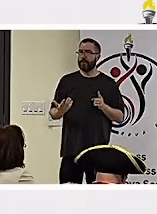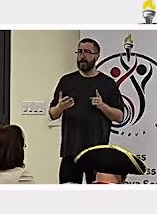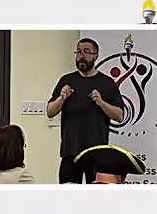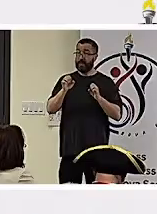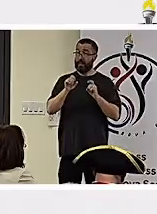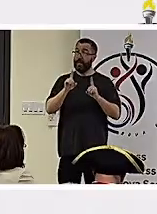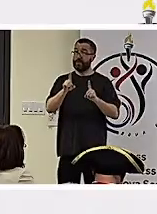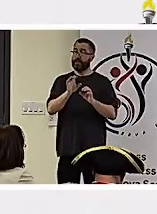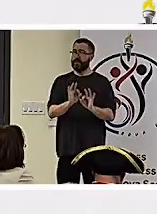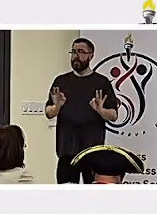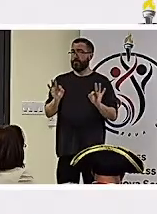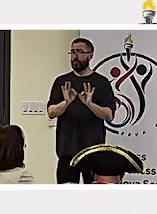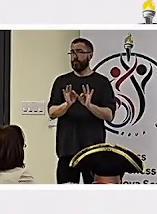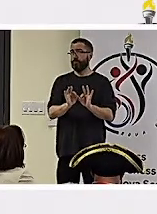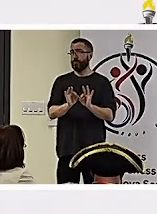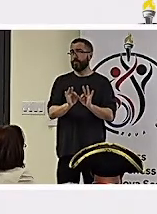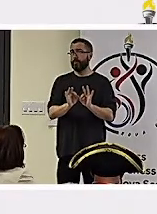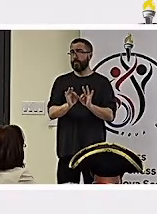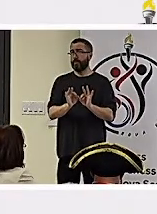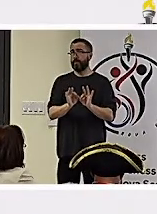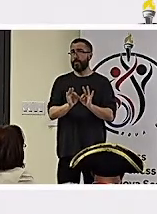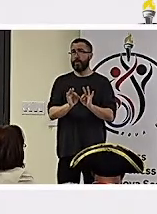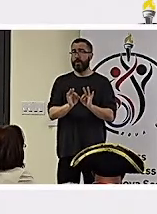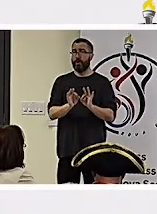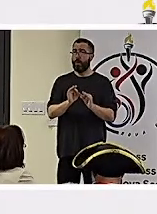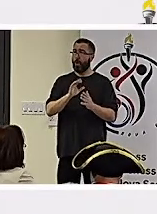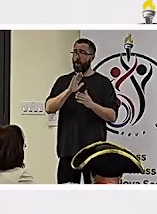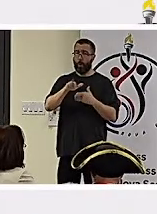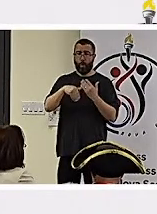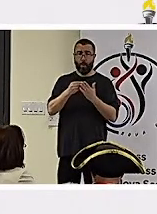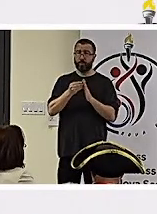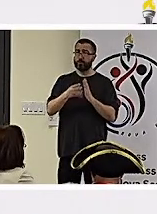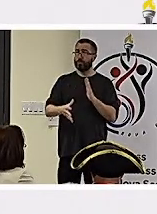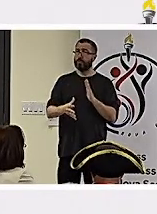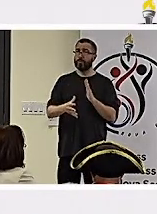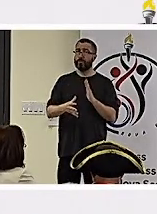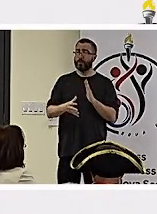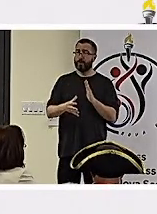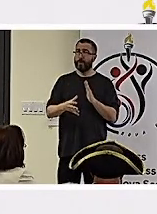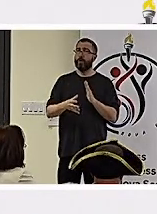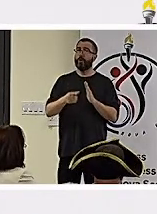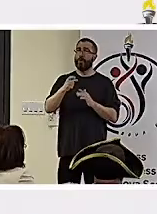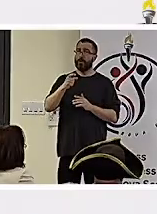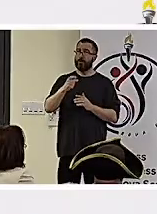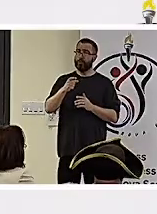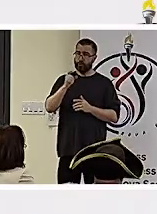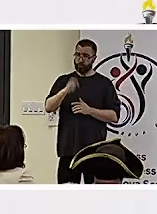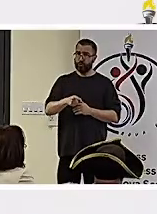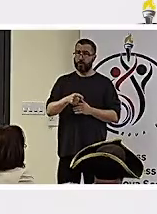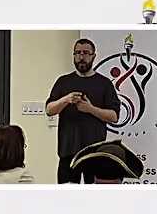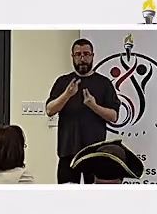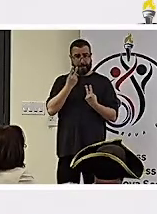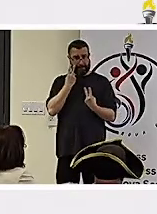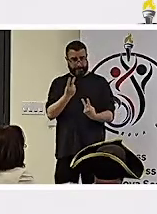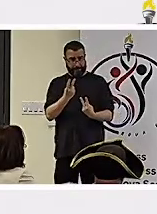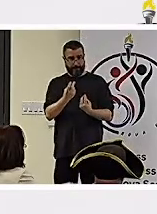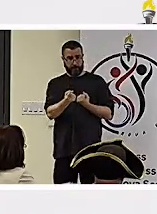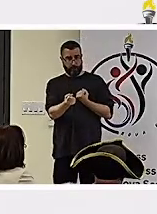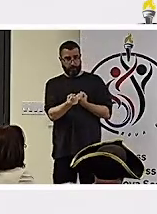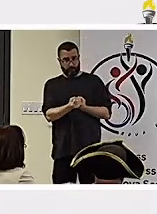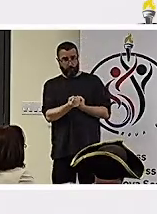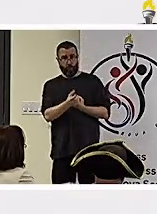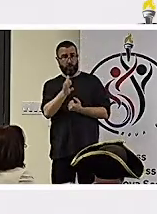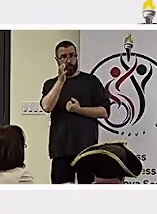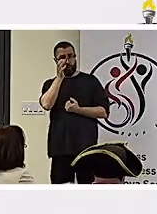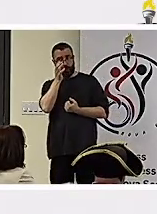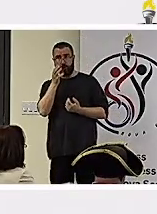is particularly important. Every student deserves to feel seen, heard, and supported,